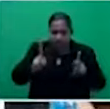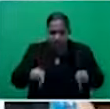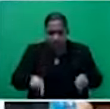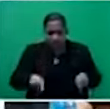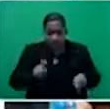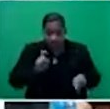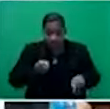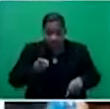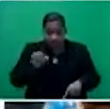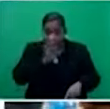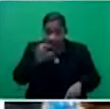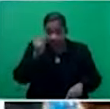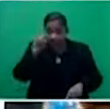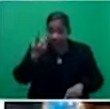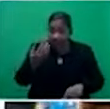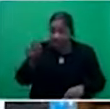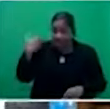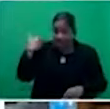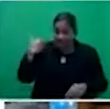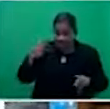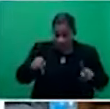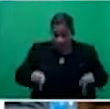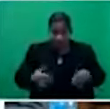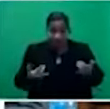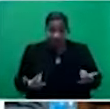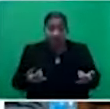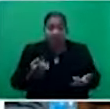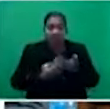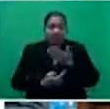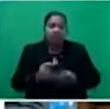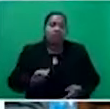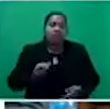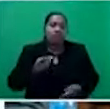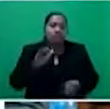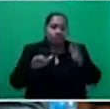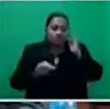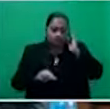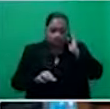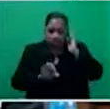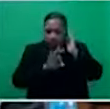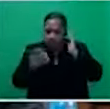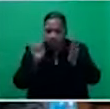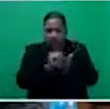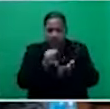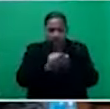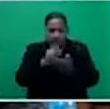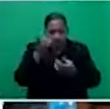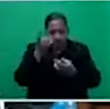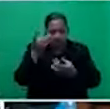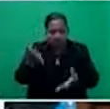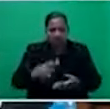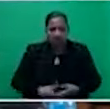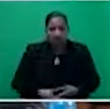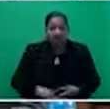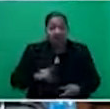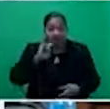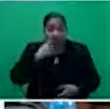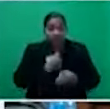understand the past in our present, then our future will be ill-informed and therefore unstable, even turbulent. And